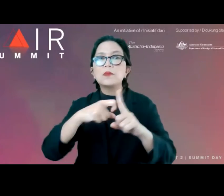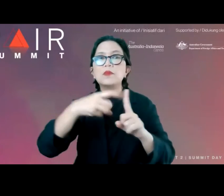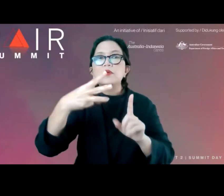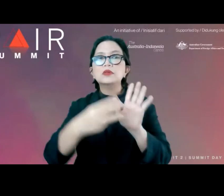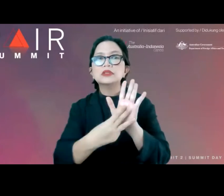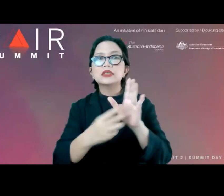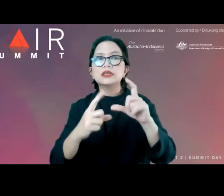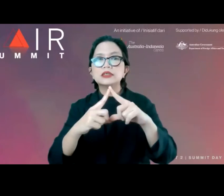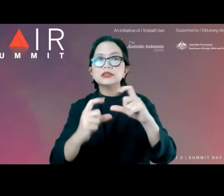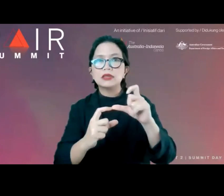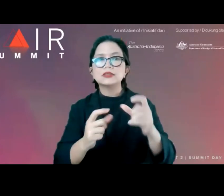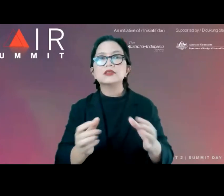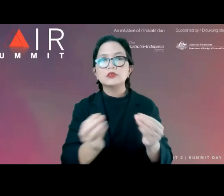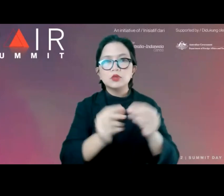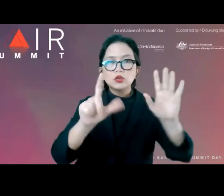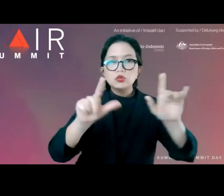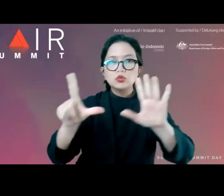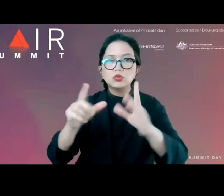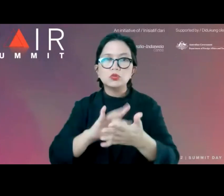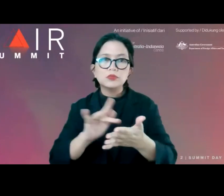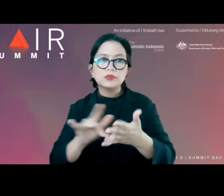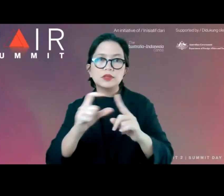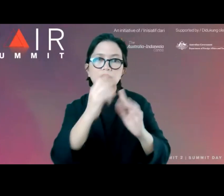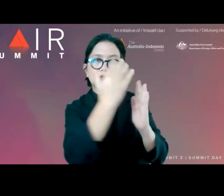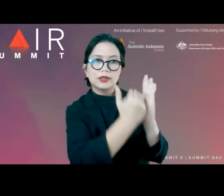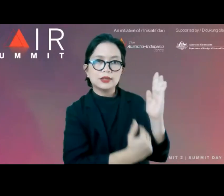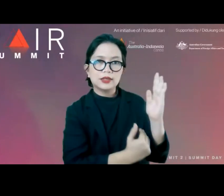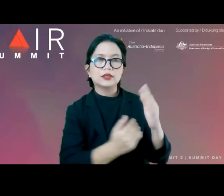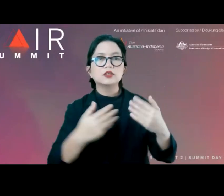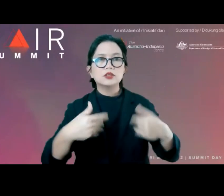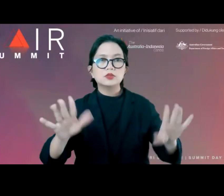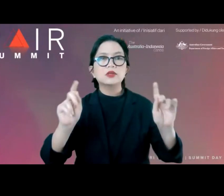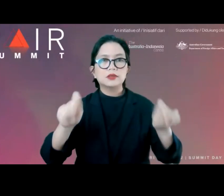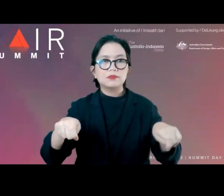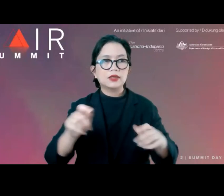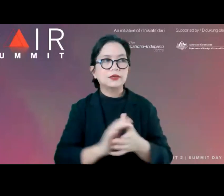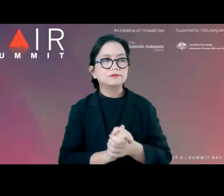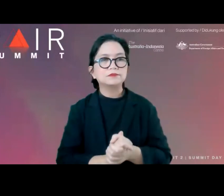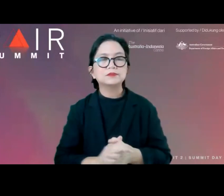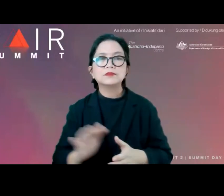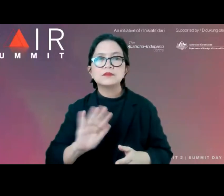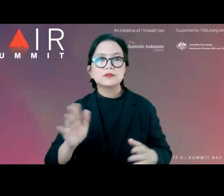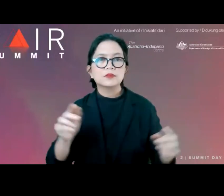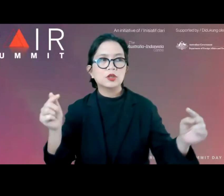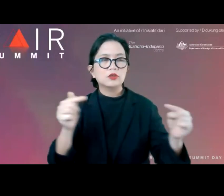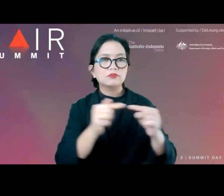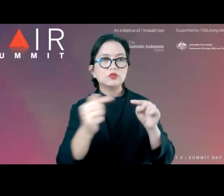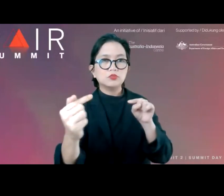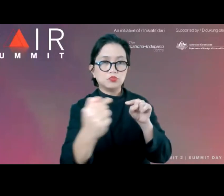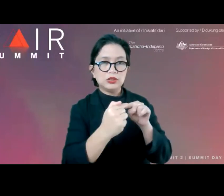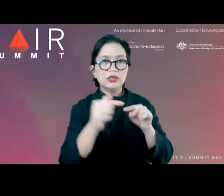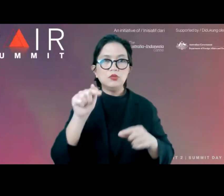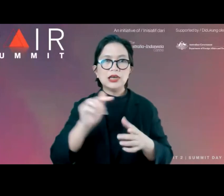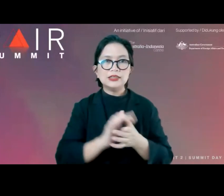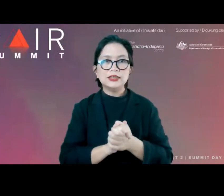data applications that are being used. There is no interoperability between them. There is no prioritization amongst